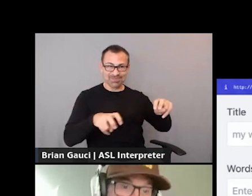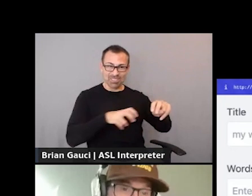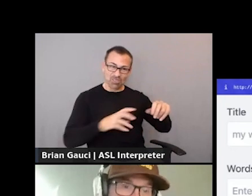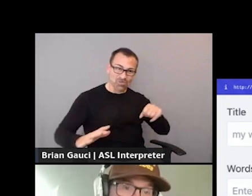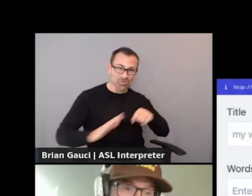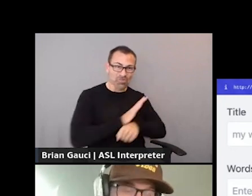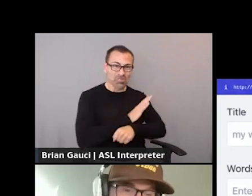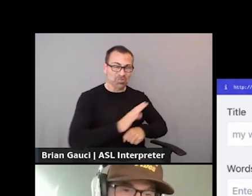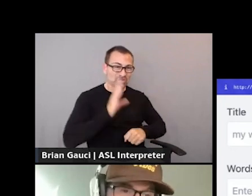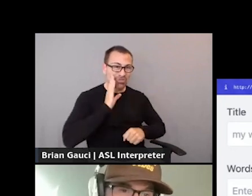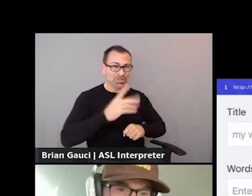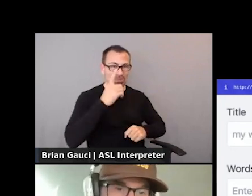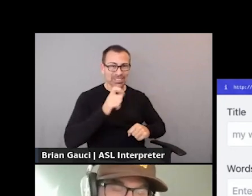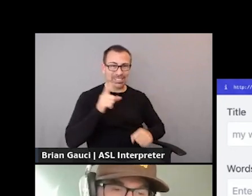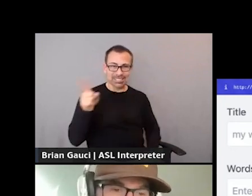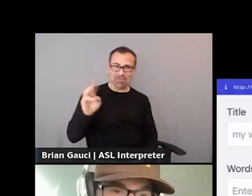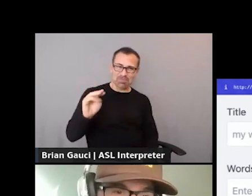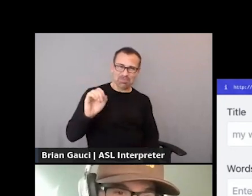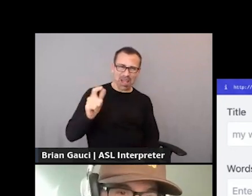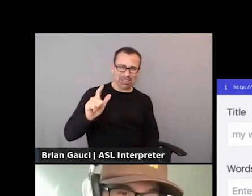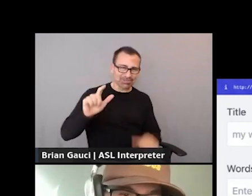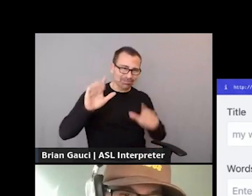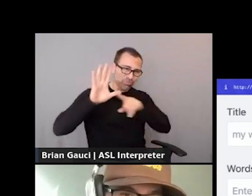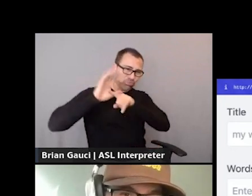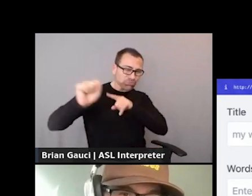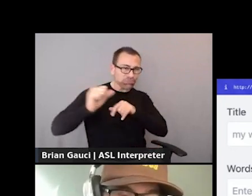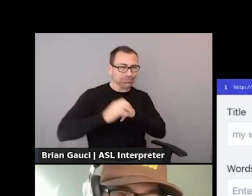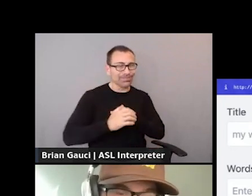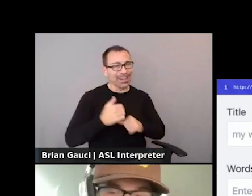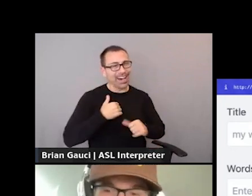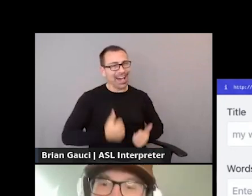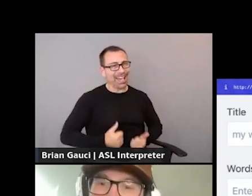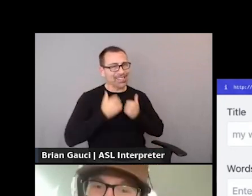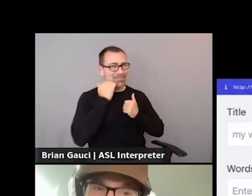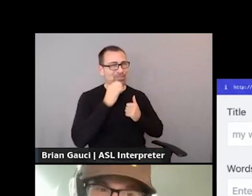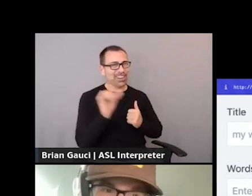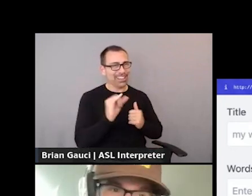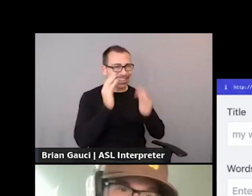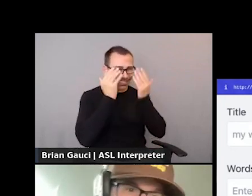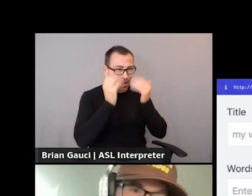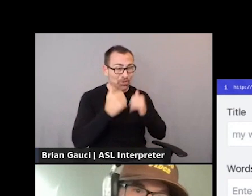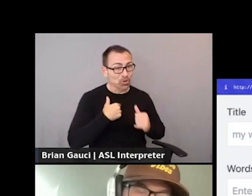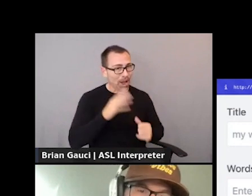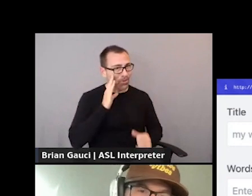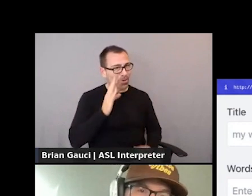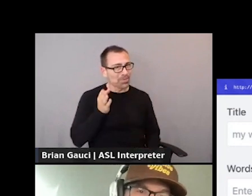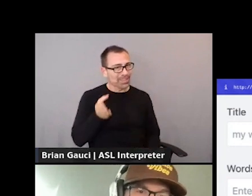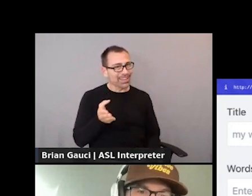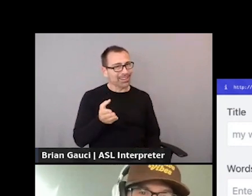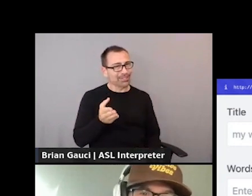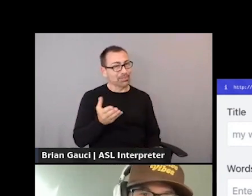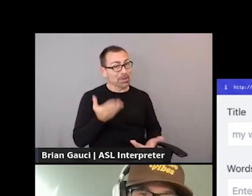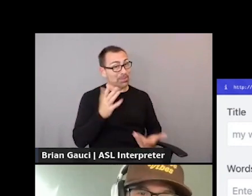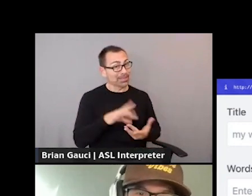live every day like it's Halloween, Michael, so I'll be there in spirit if nothing else.